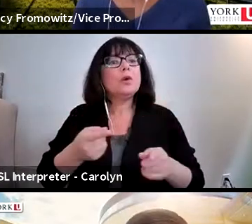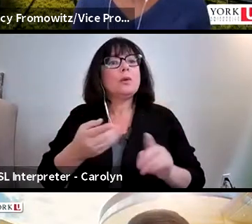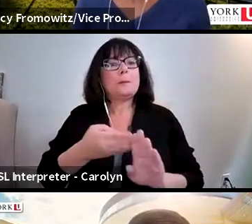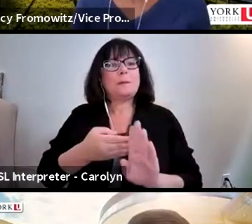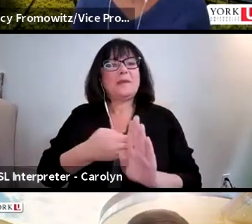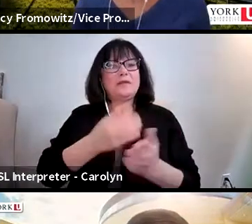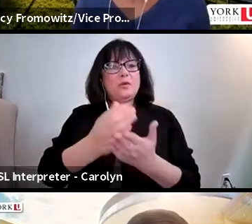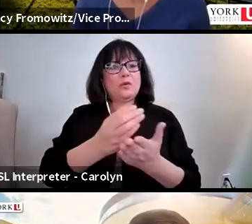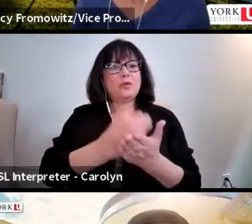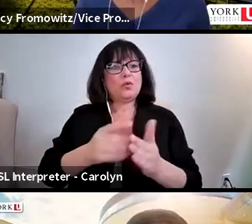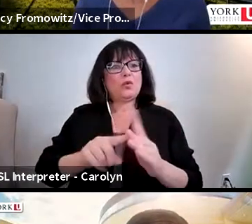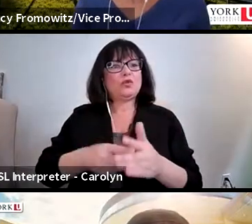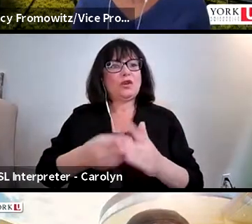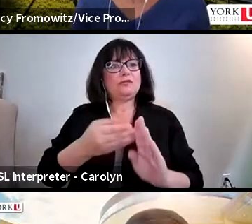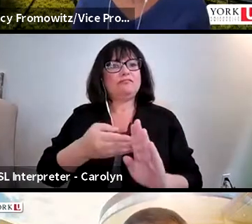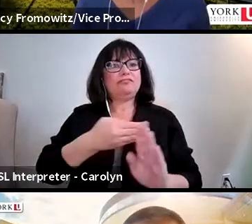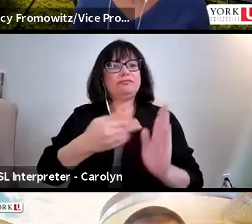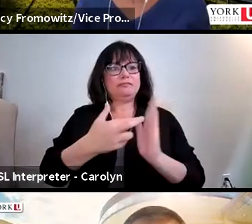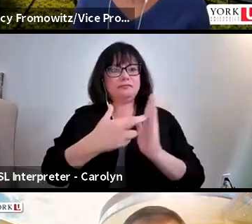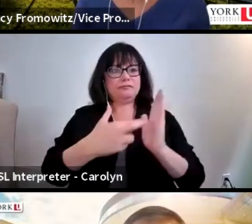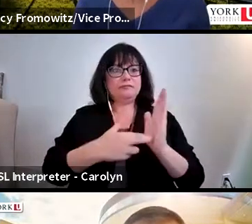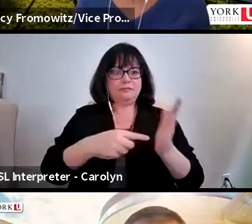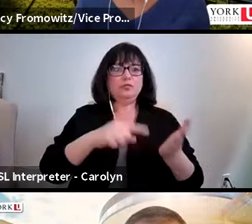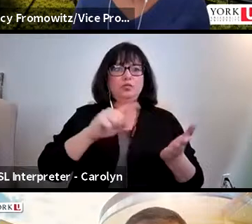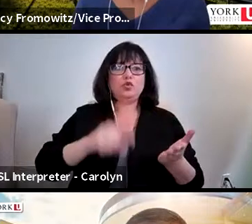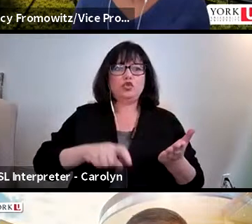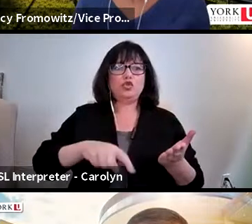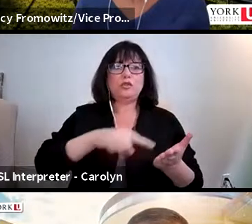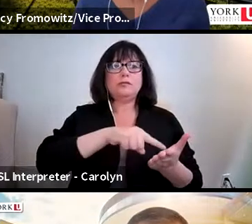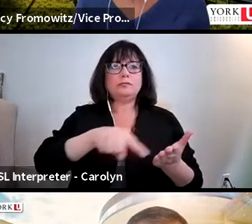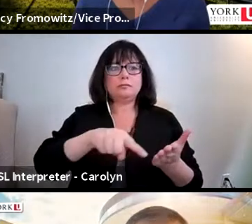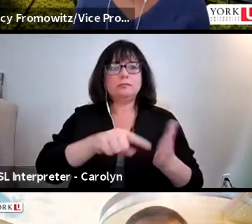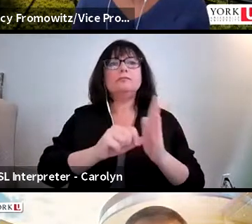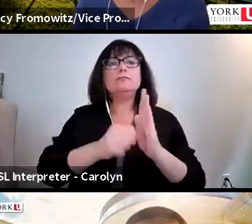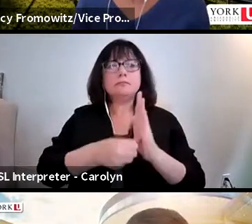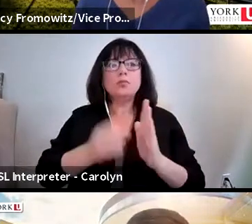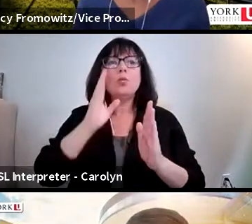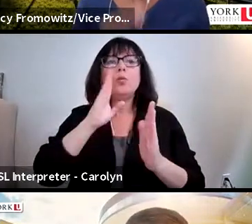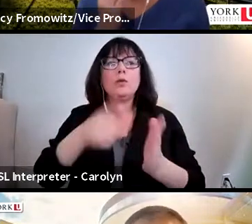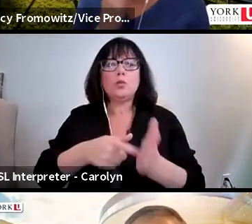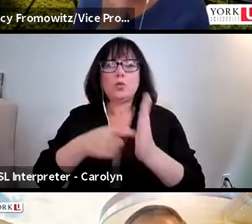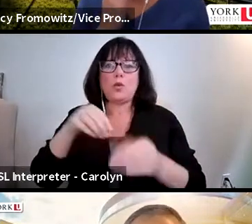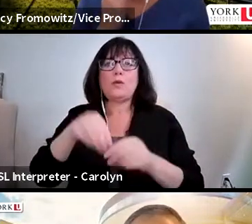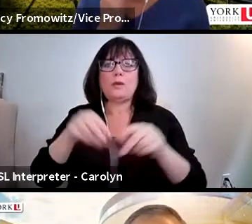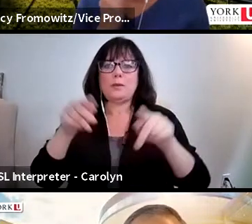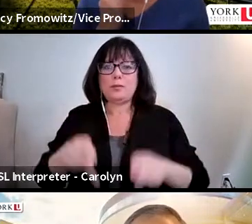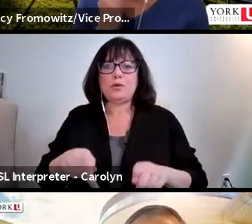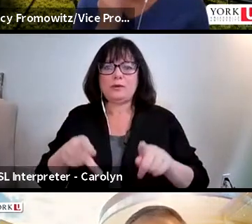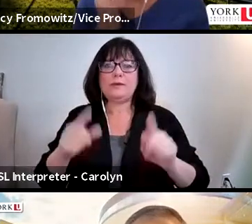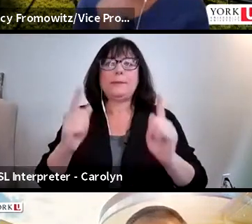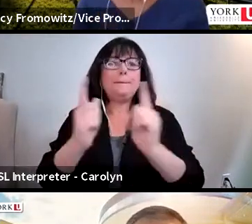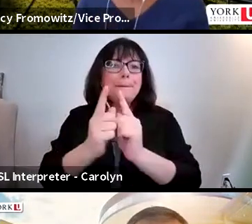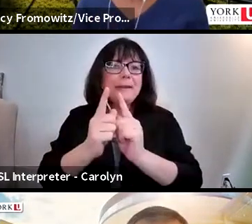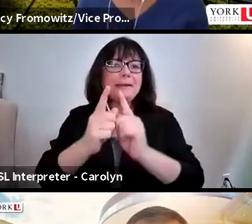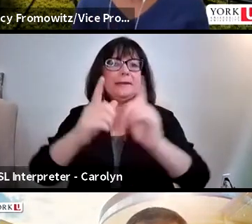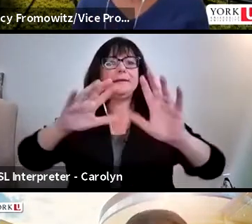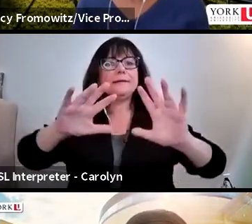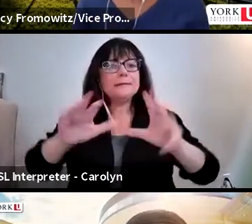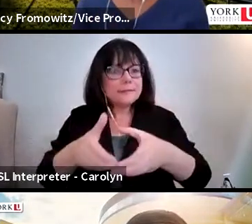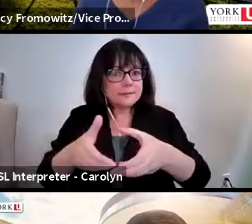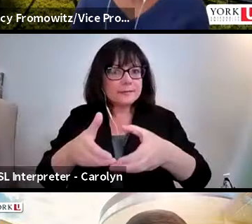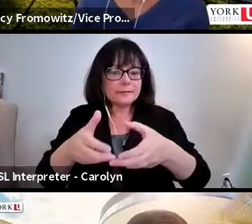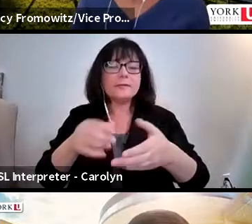learning element, so that they can make some choices there where possible about what their comfort level